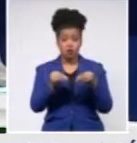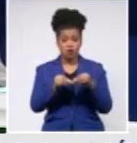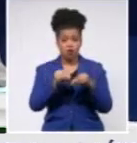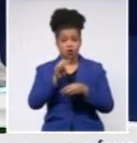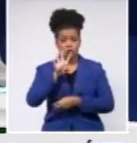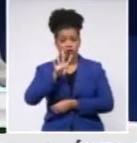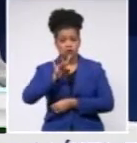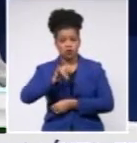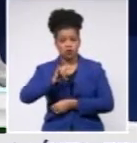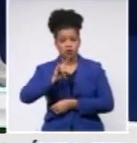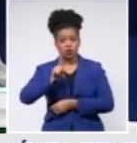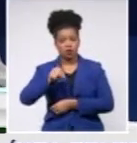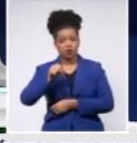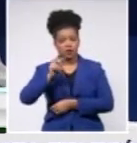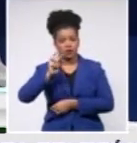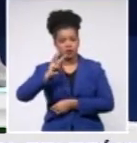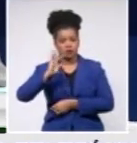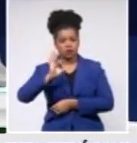32, or